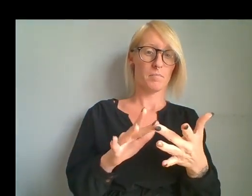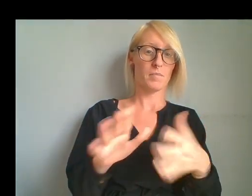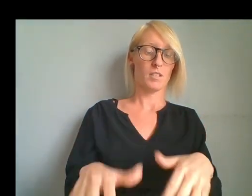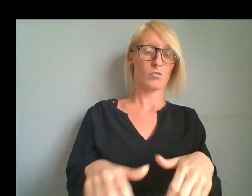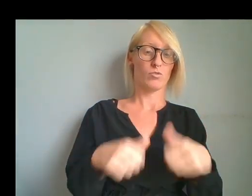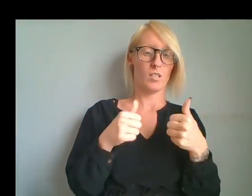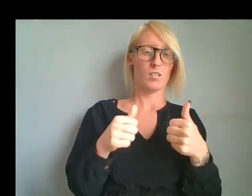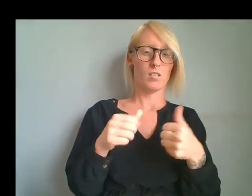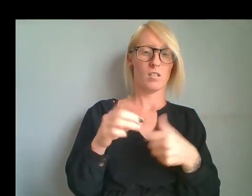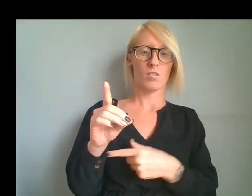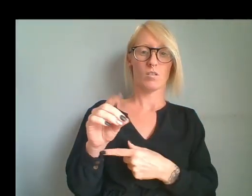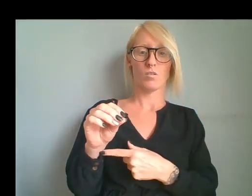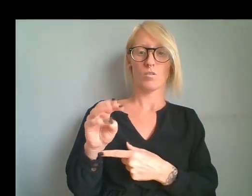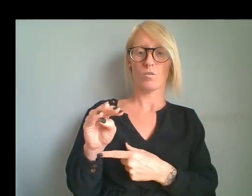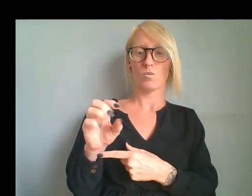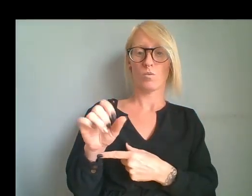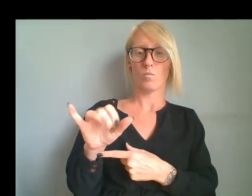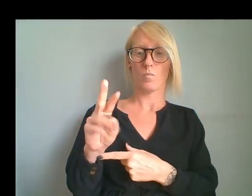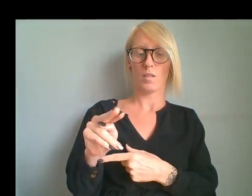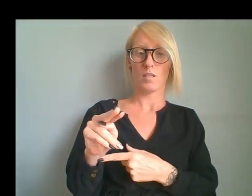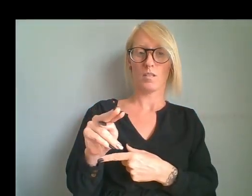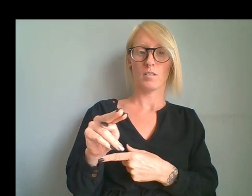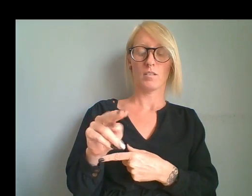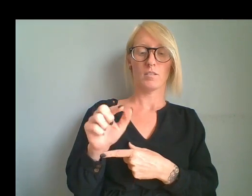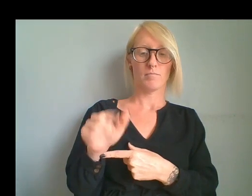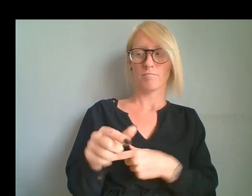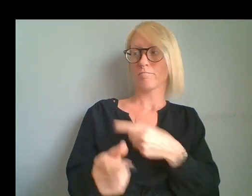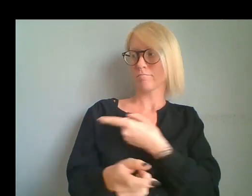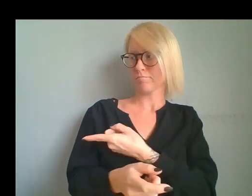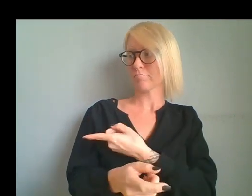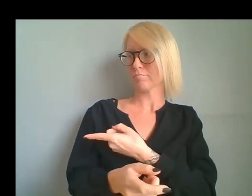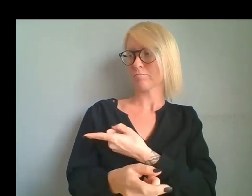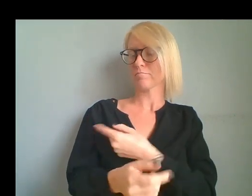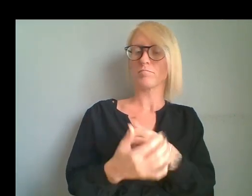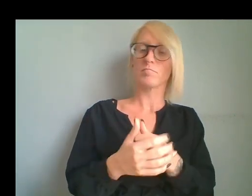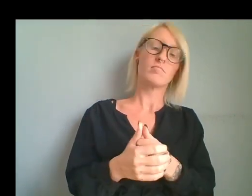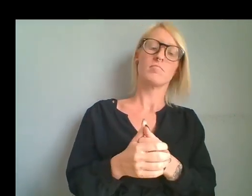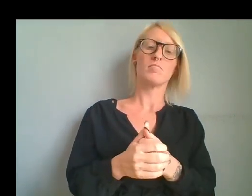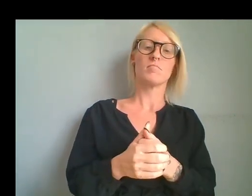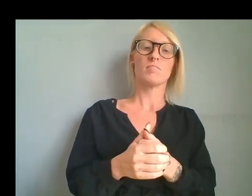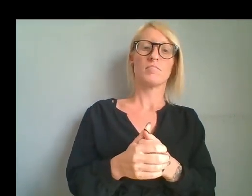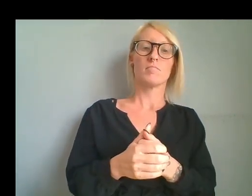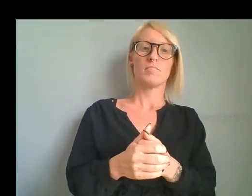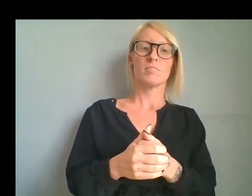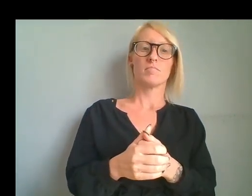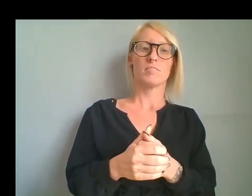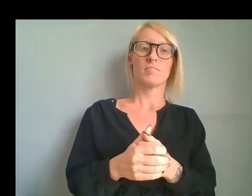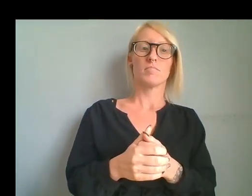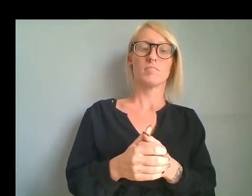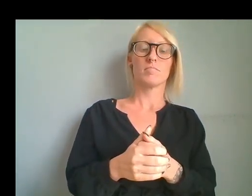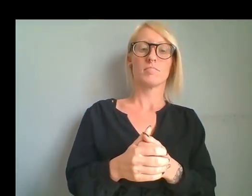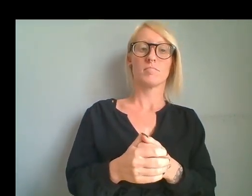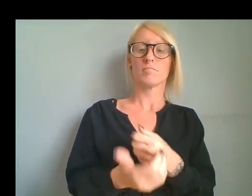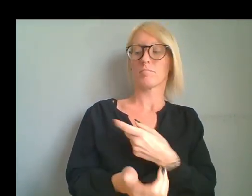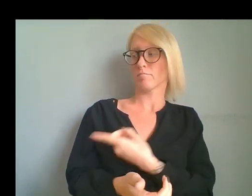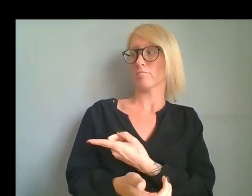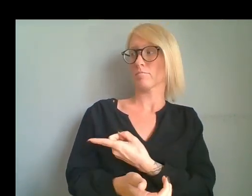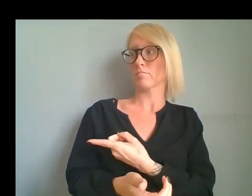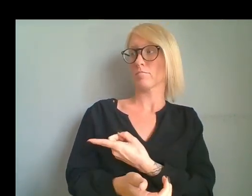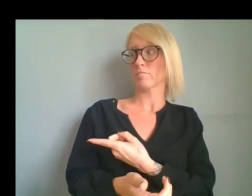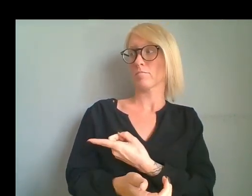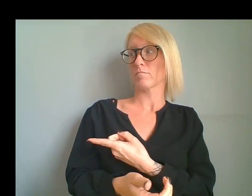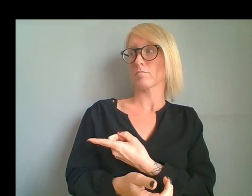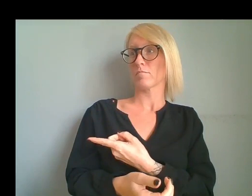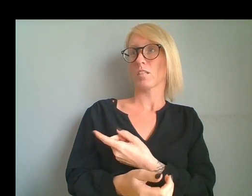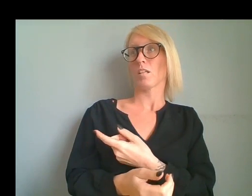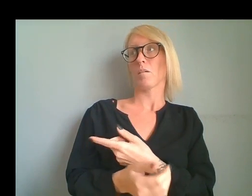name, and it's ccfblog.org. And what I did is I took the ccfblog.org, which is much better than a